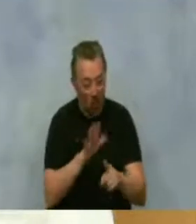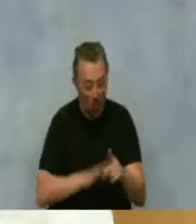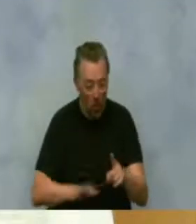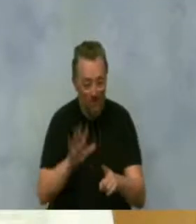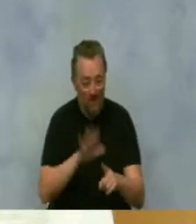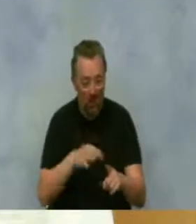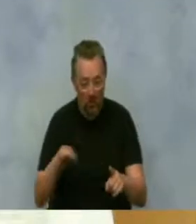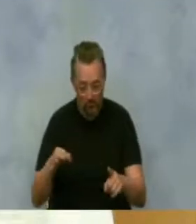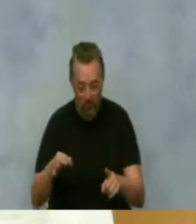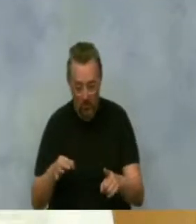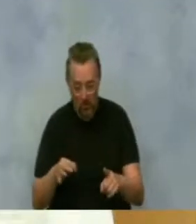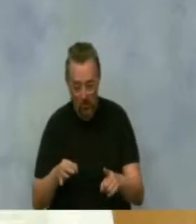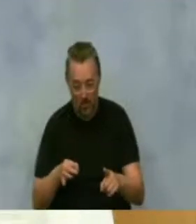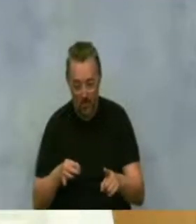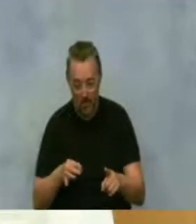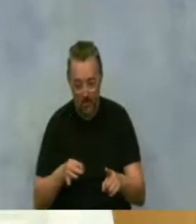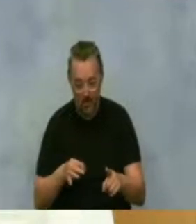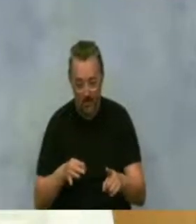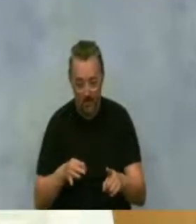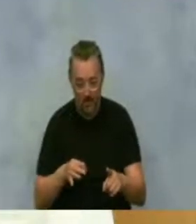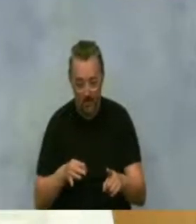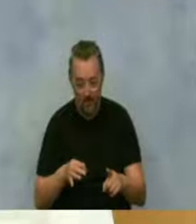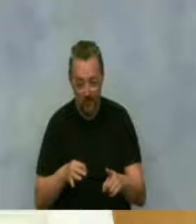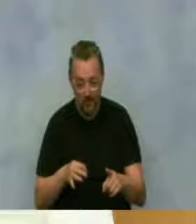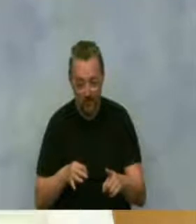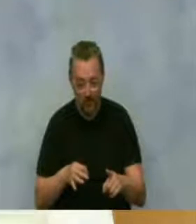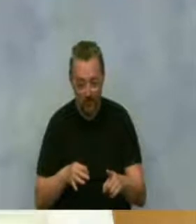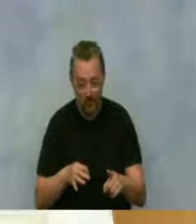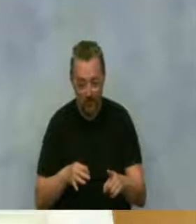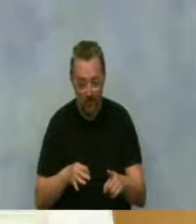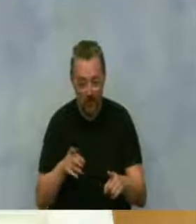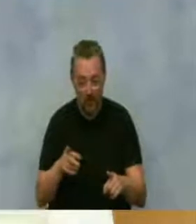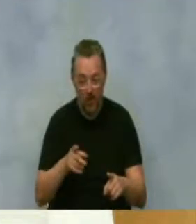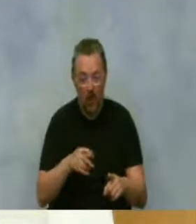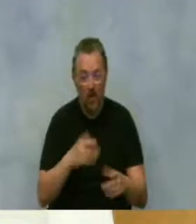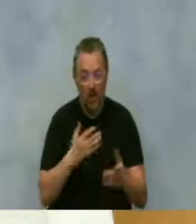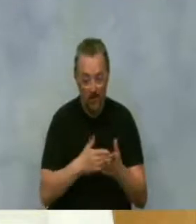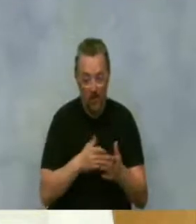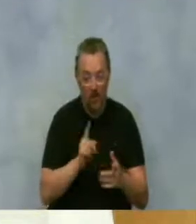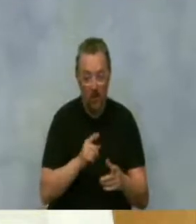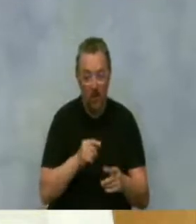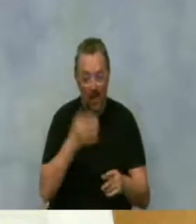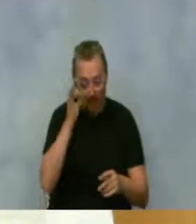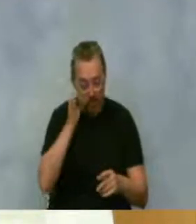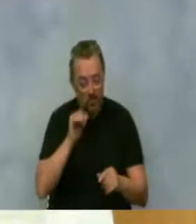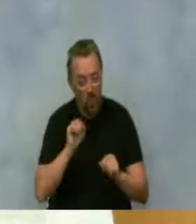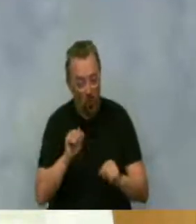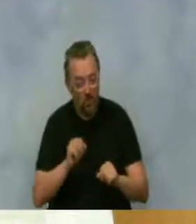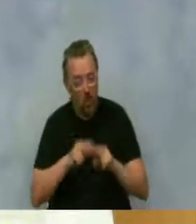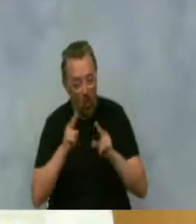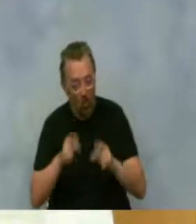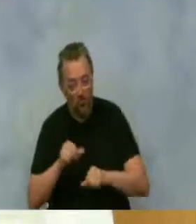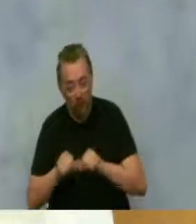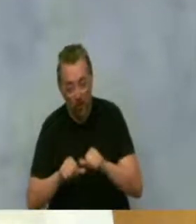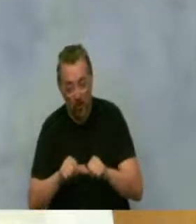our housing association partners, and note the progress in the Council's Home Plus programme. A summary of completions, acquisitions and current